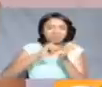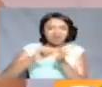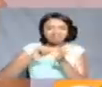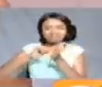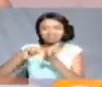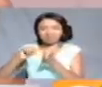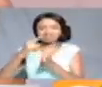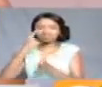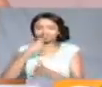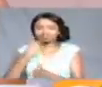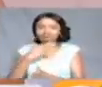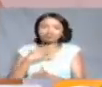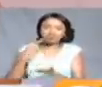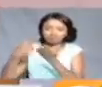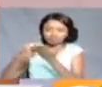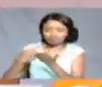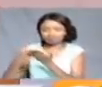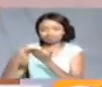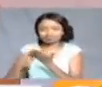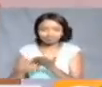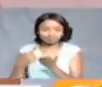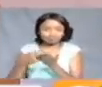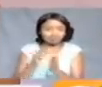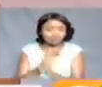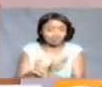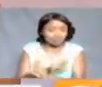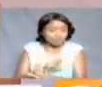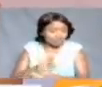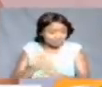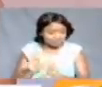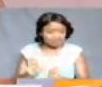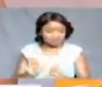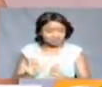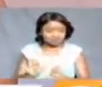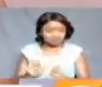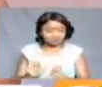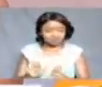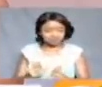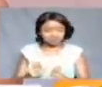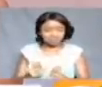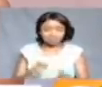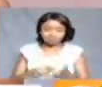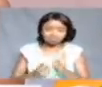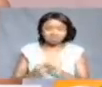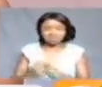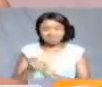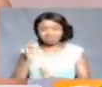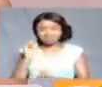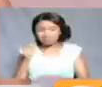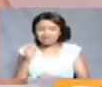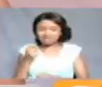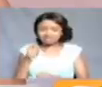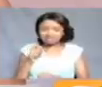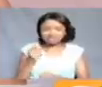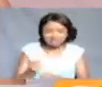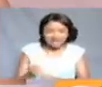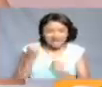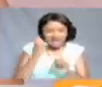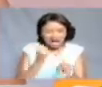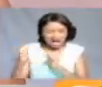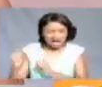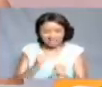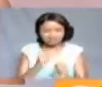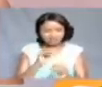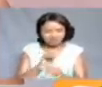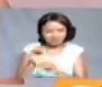consideration or conversation. And so you get into very tricky territory because it's hard to track. So